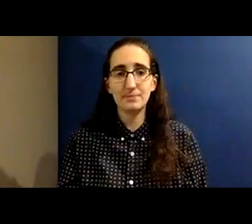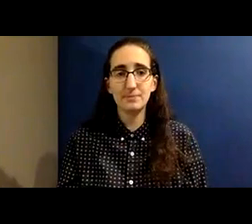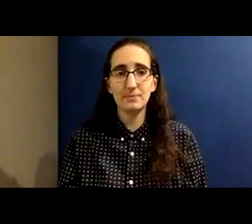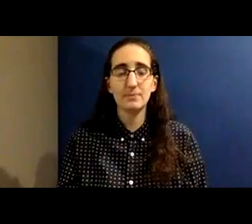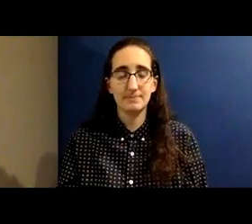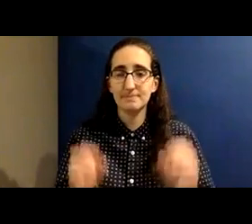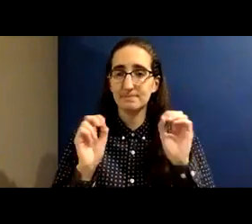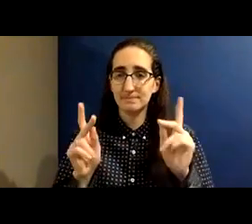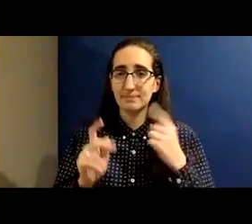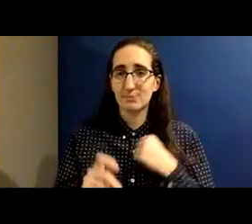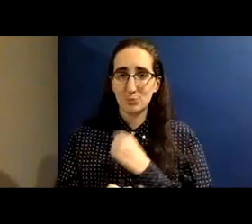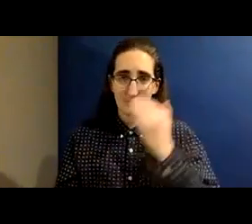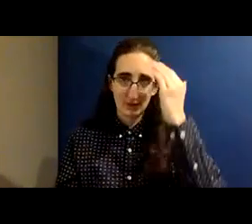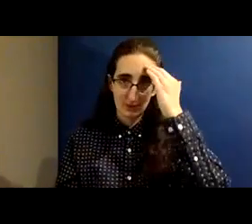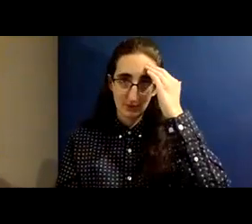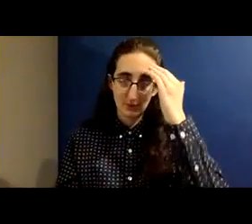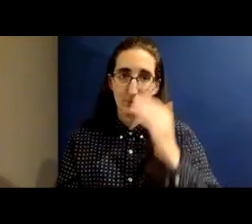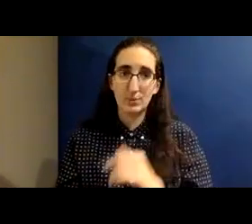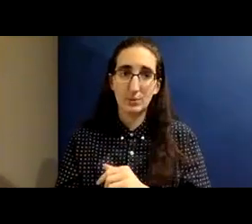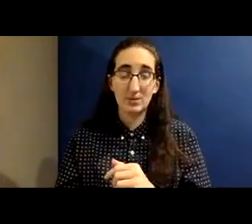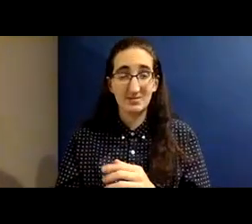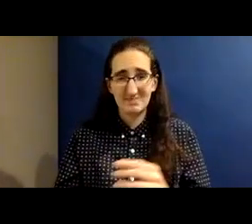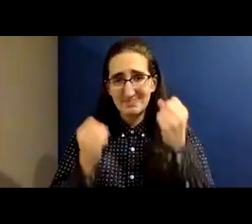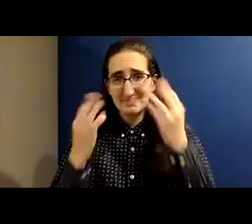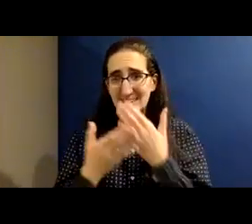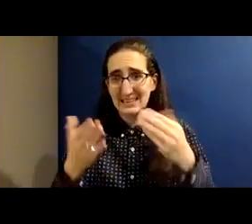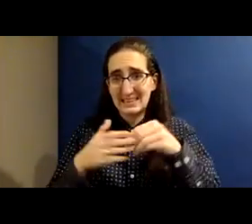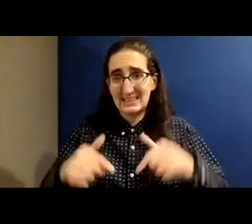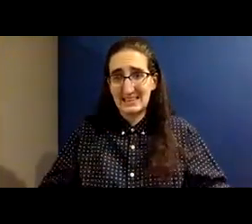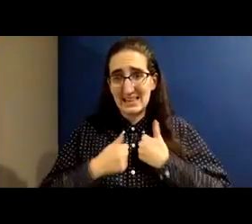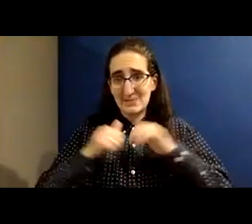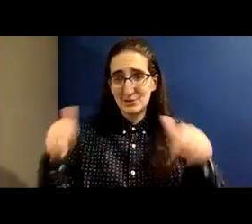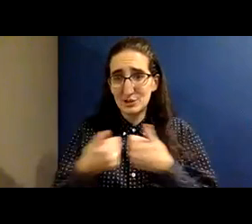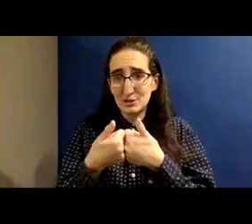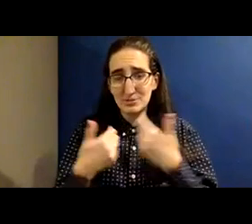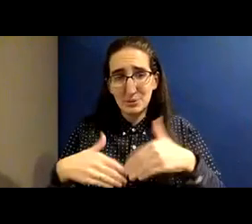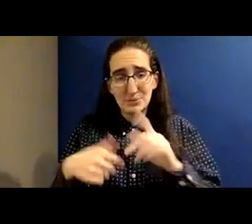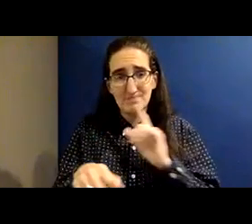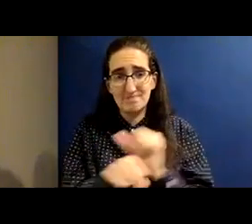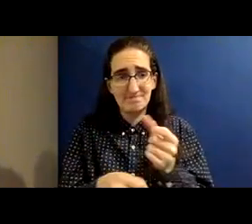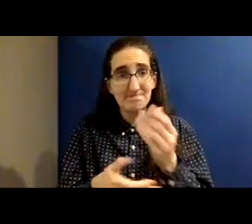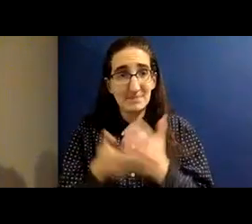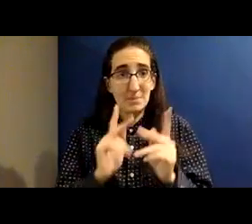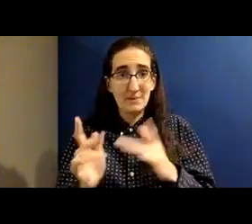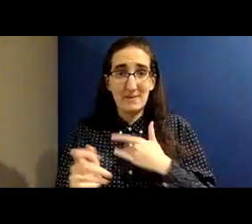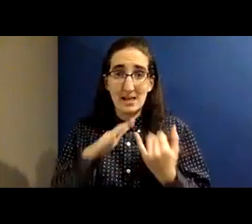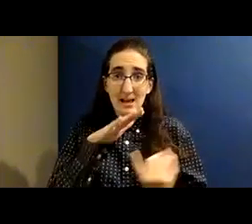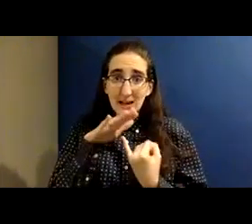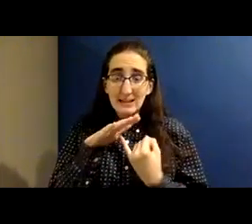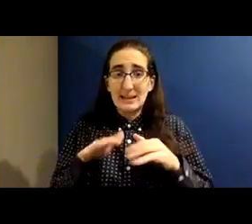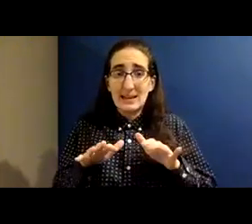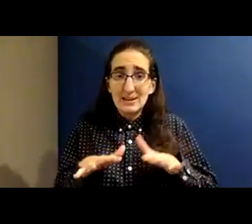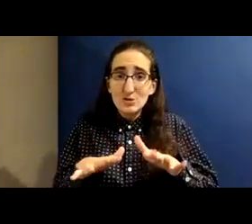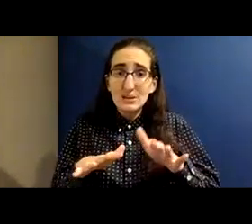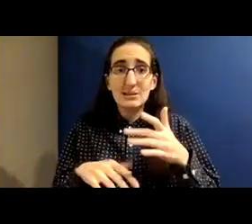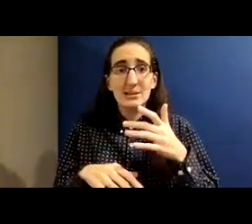All right, so we know that there are a lot of things in this life that are challenging. And for some people, feeling isolated, anxious,